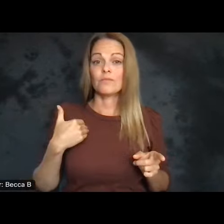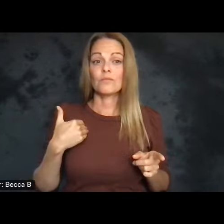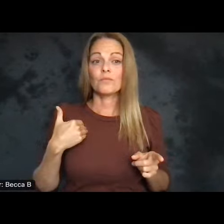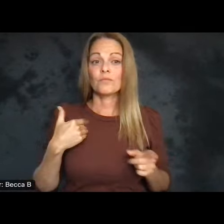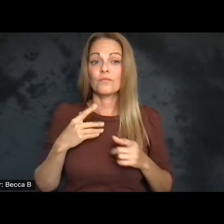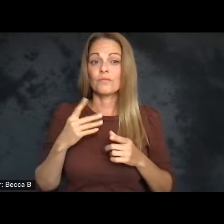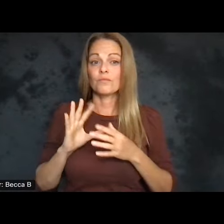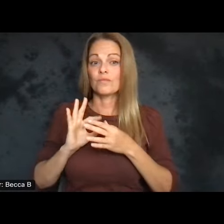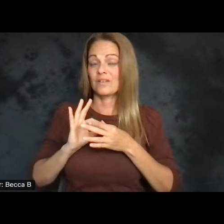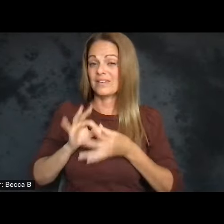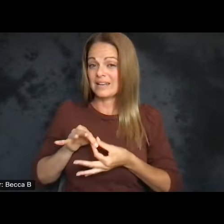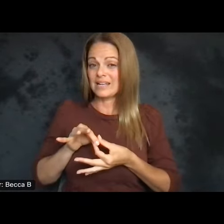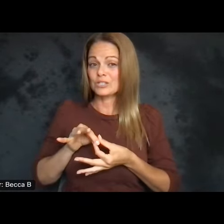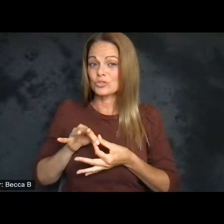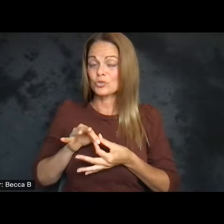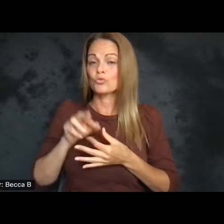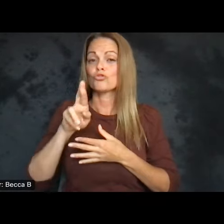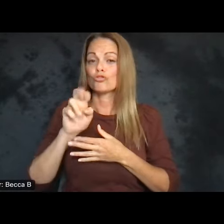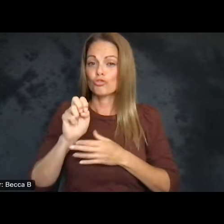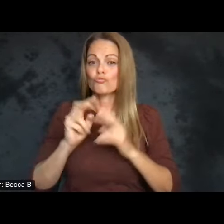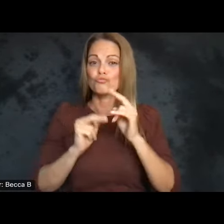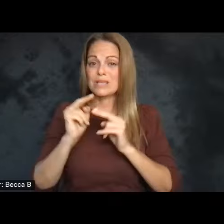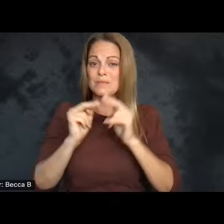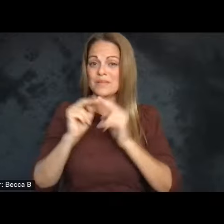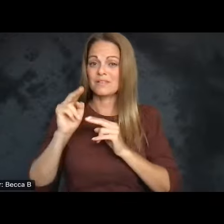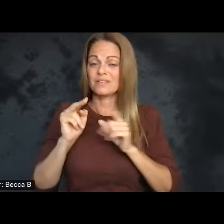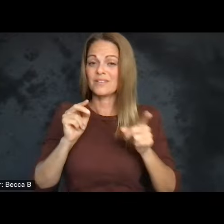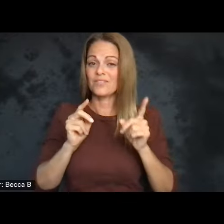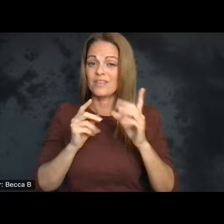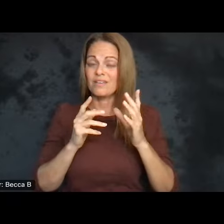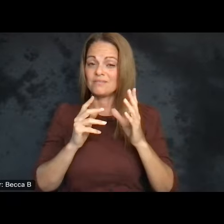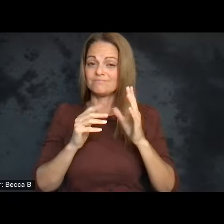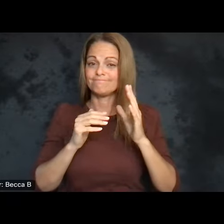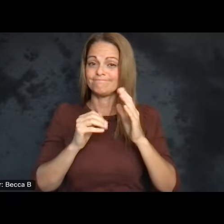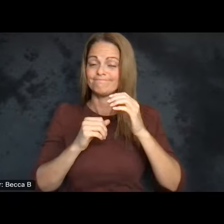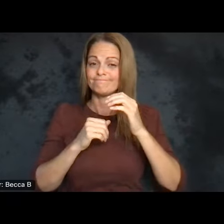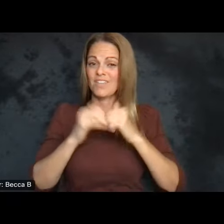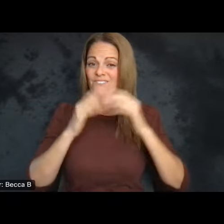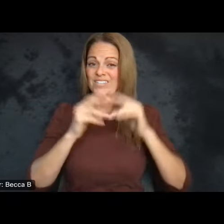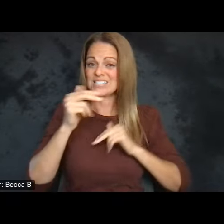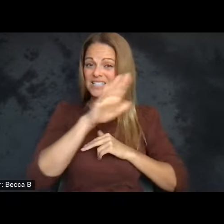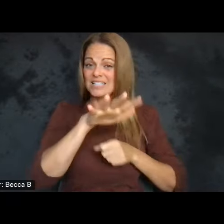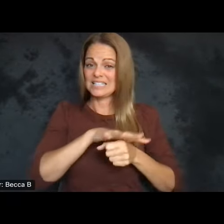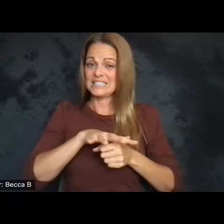regarding the rebuild of the Hutch facility? Is anybody aware?